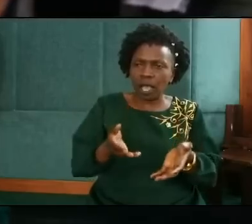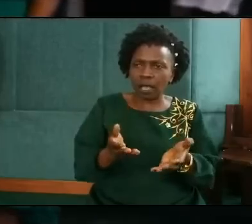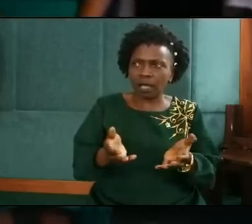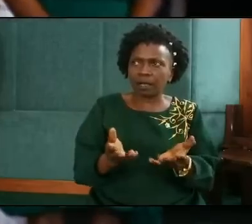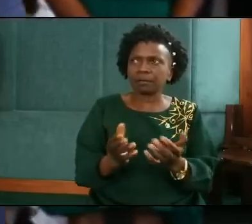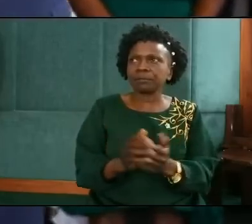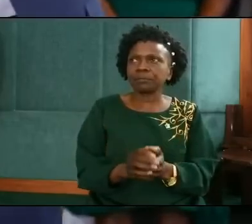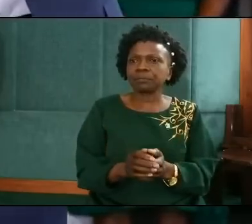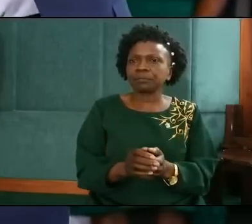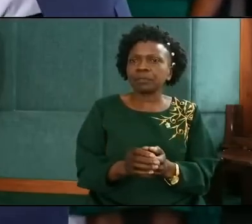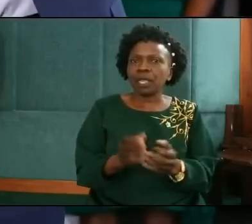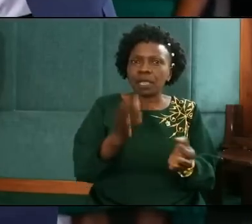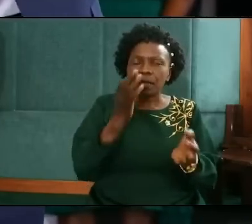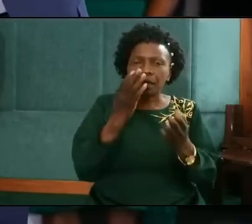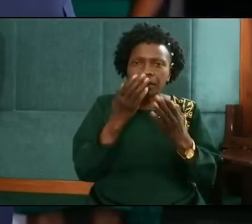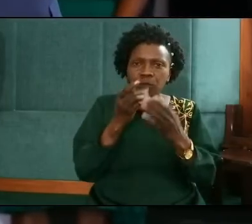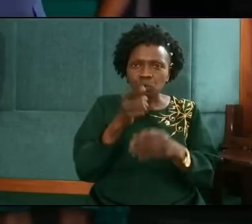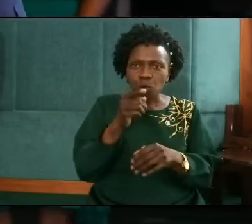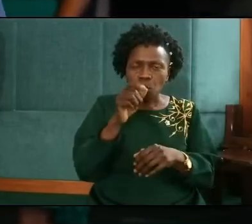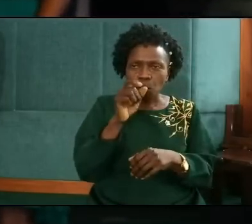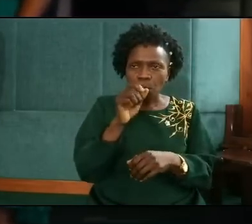I'm going to apply the same thing to you.